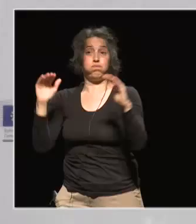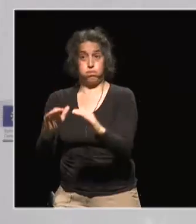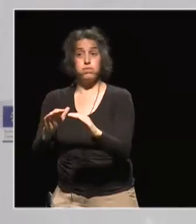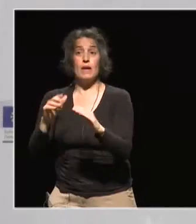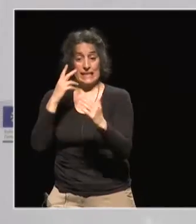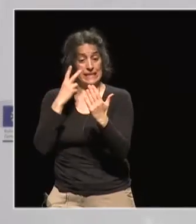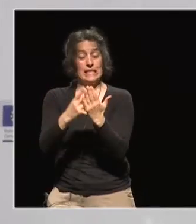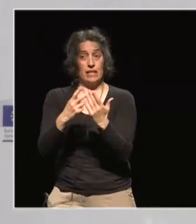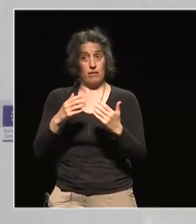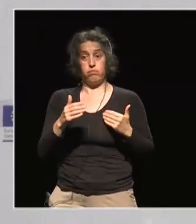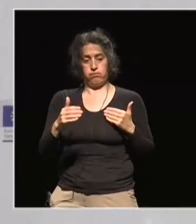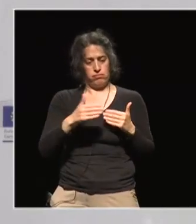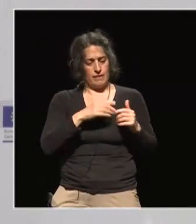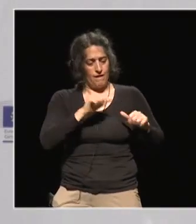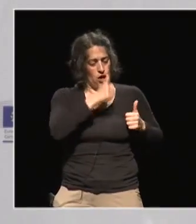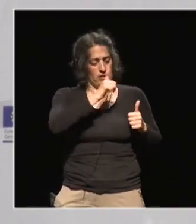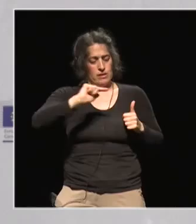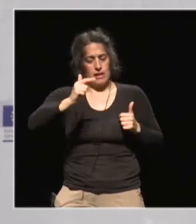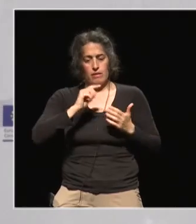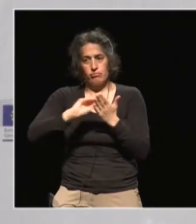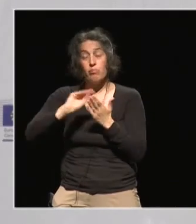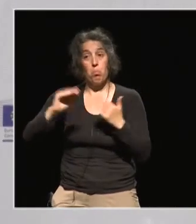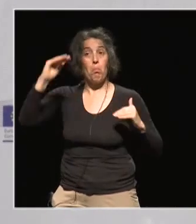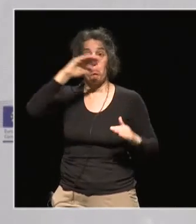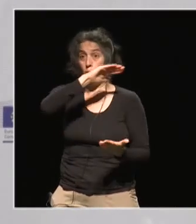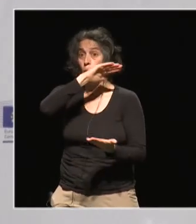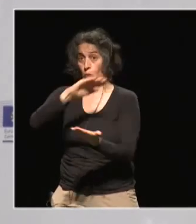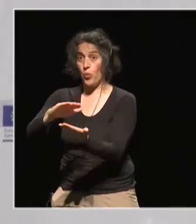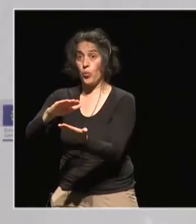doing well also in the other economic sectors, there could be a trend of